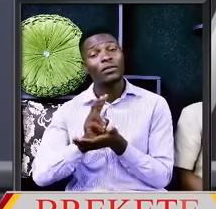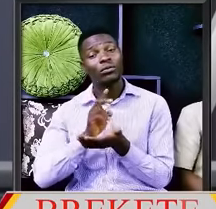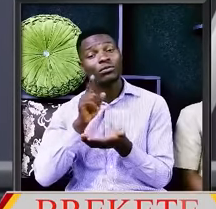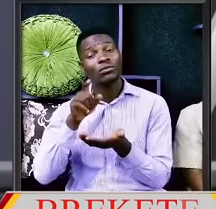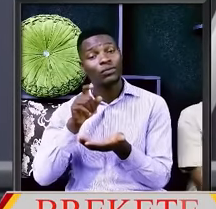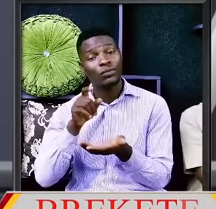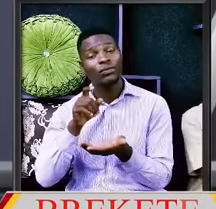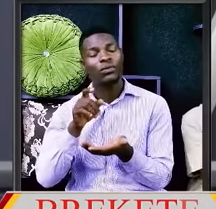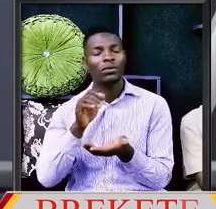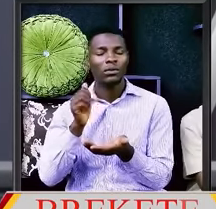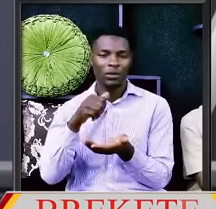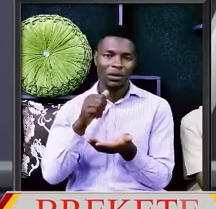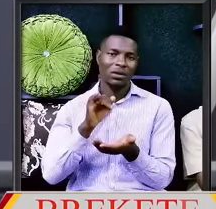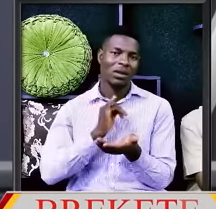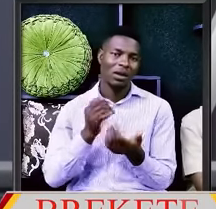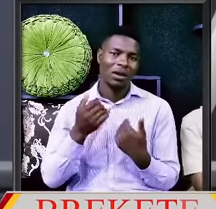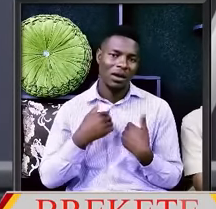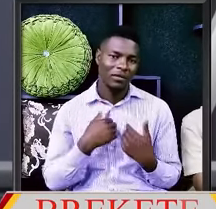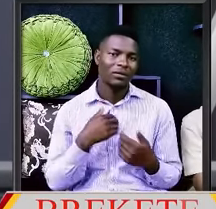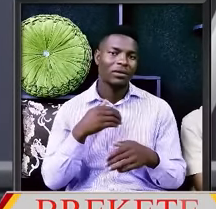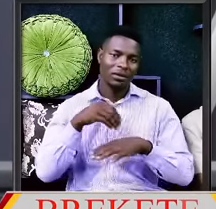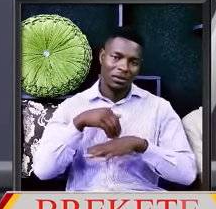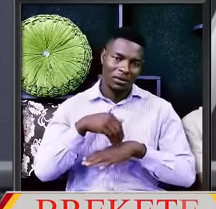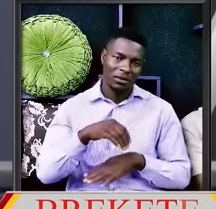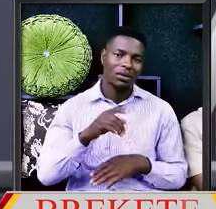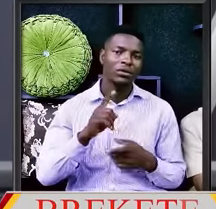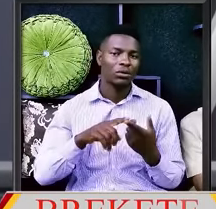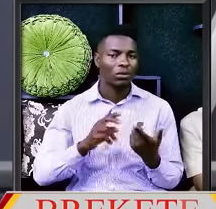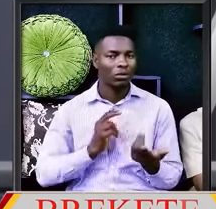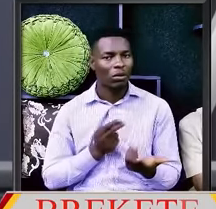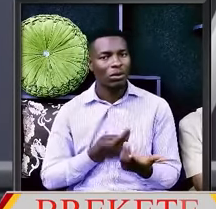video? Yes, sir. Send it to us.